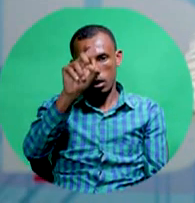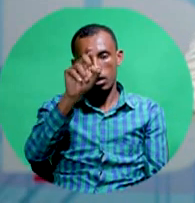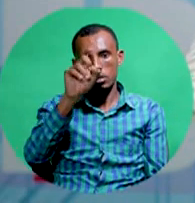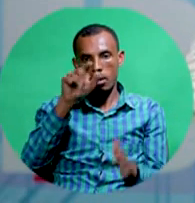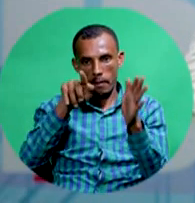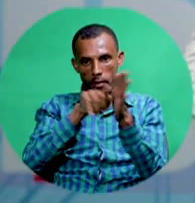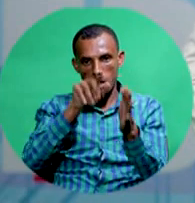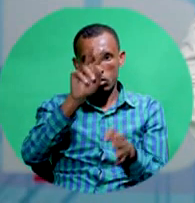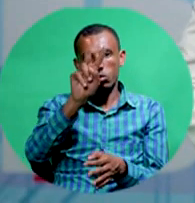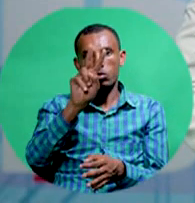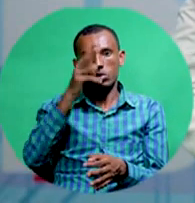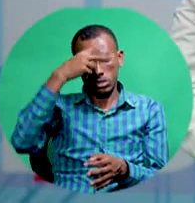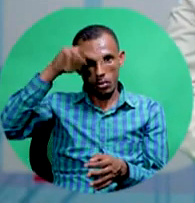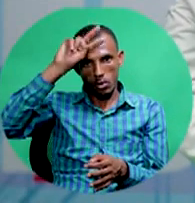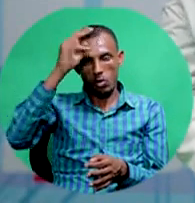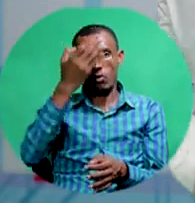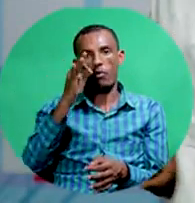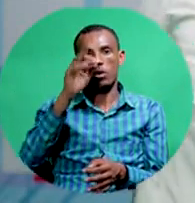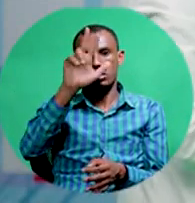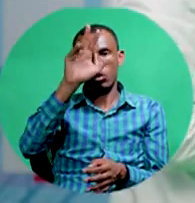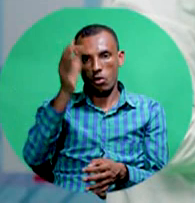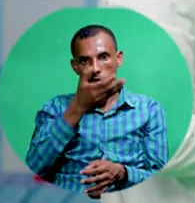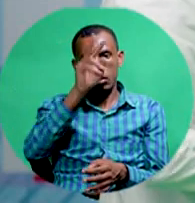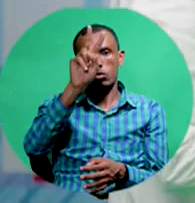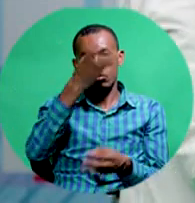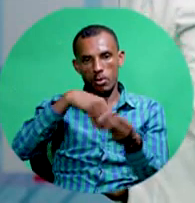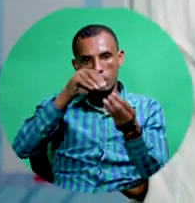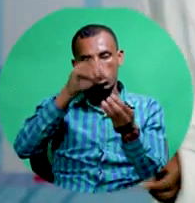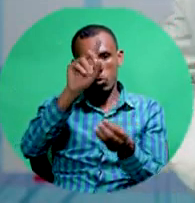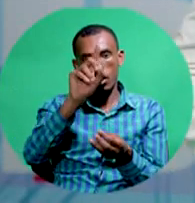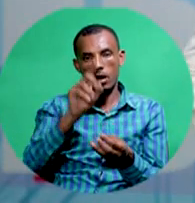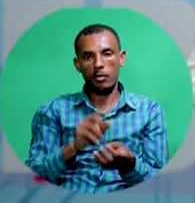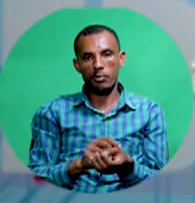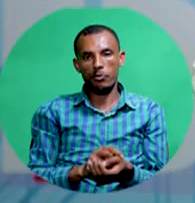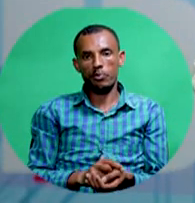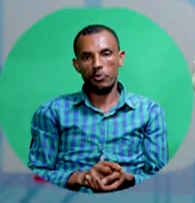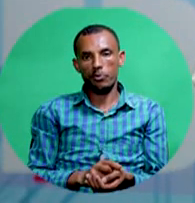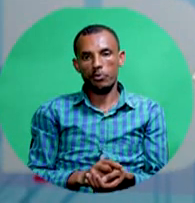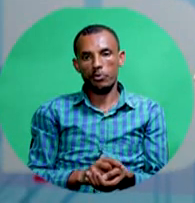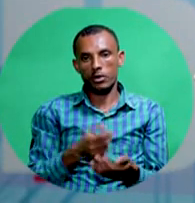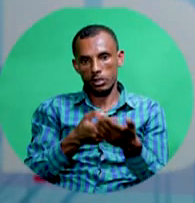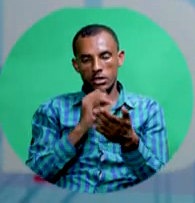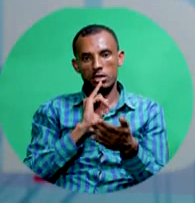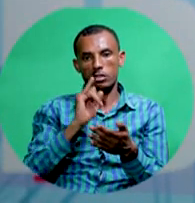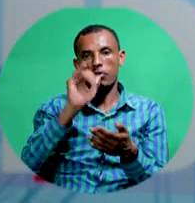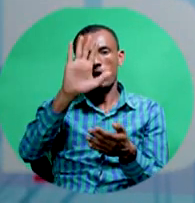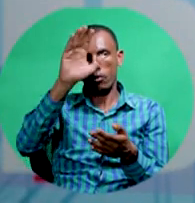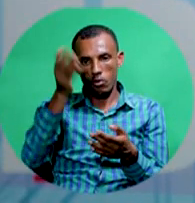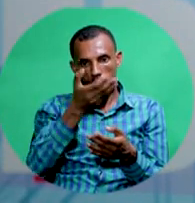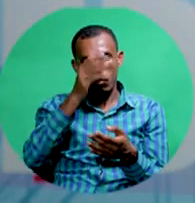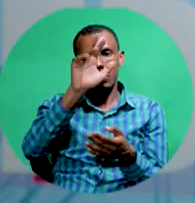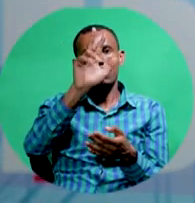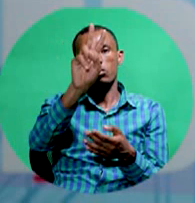3x minus 2 the power of 3 over 2 plus 1 is this, is 5 over 2.